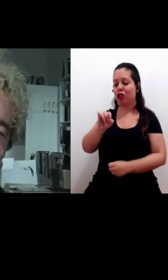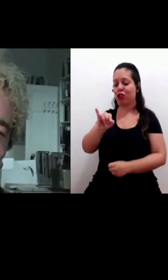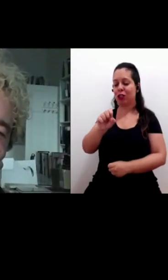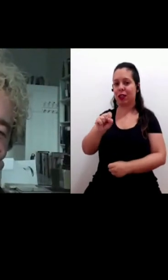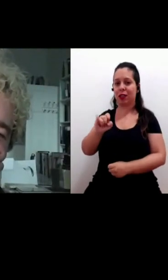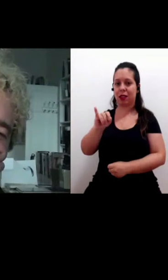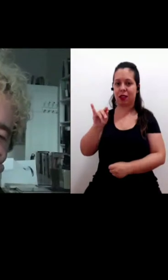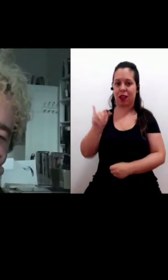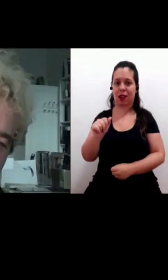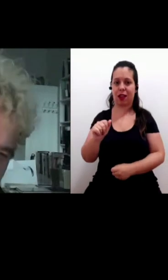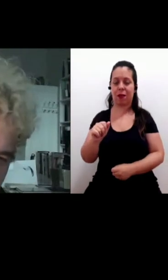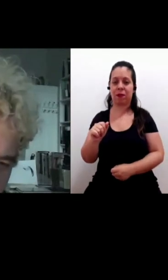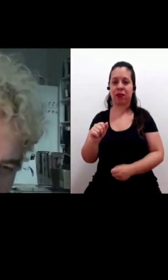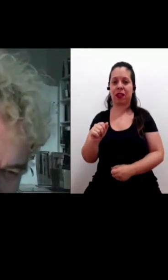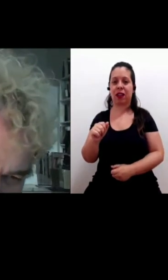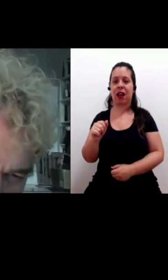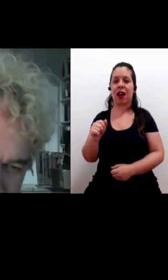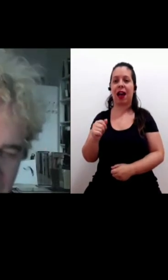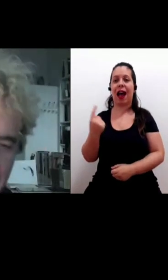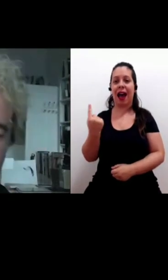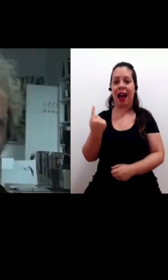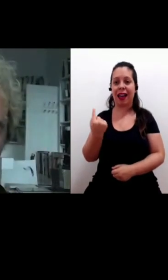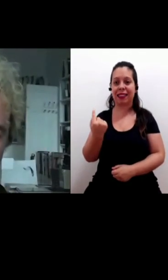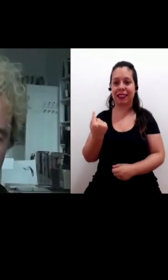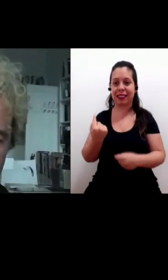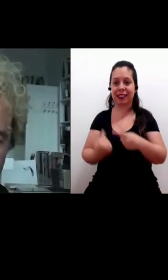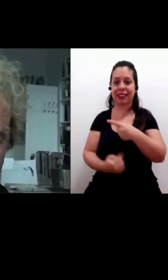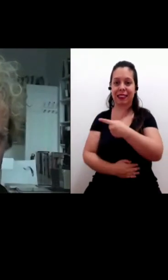is the Britain. That was the European.